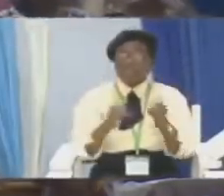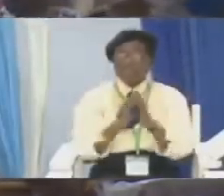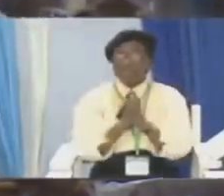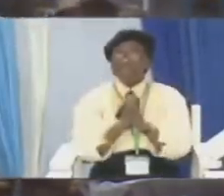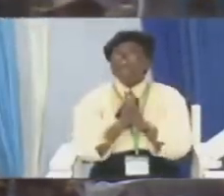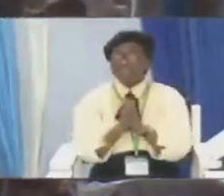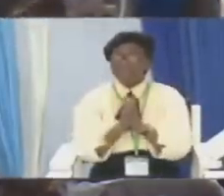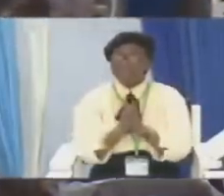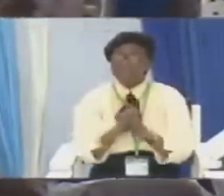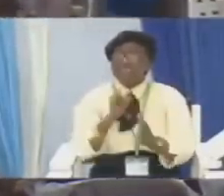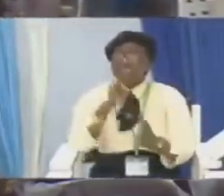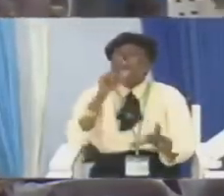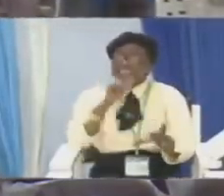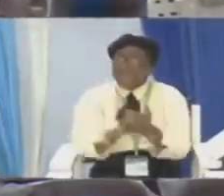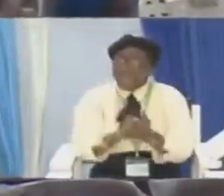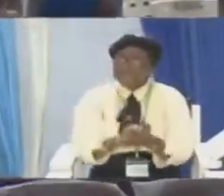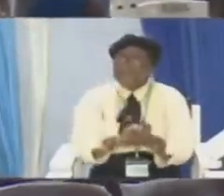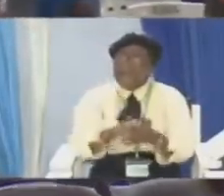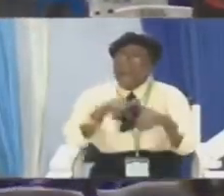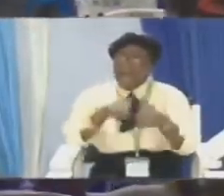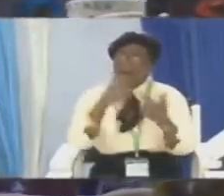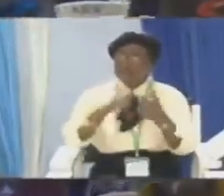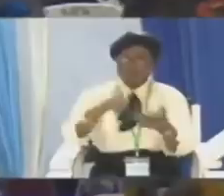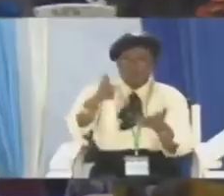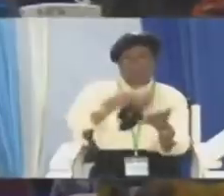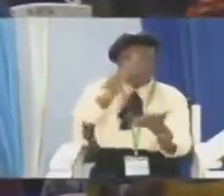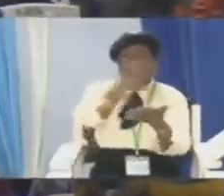Is that how to cancel a mess?